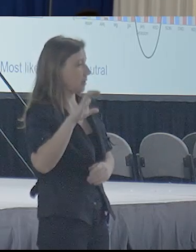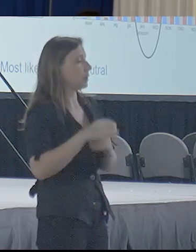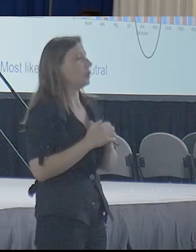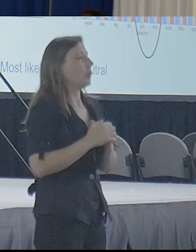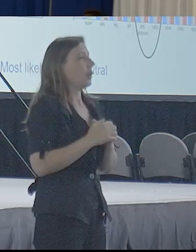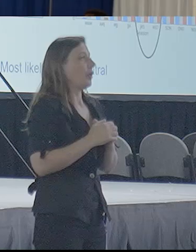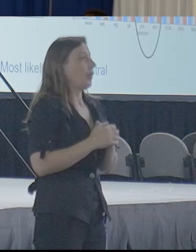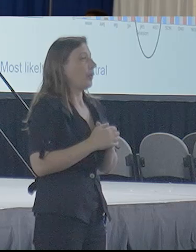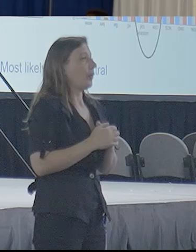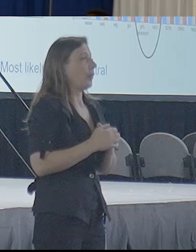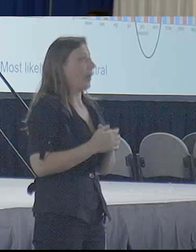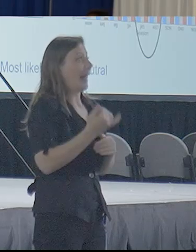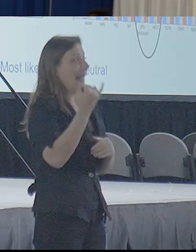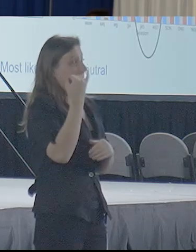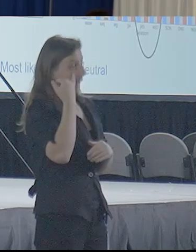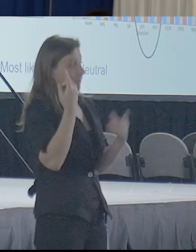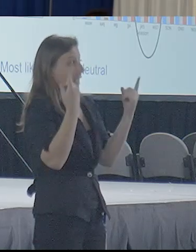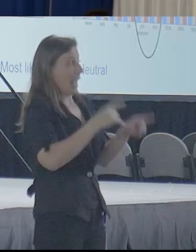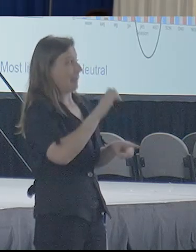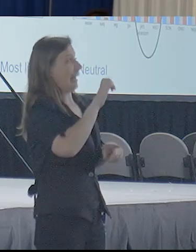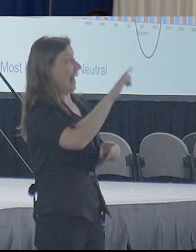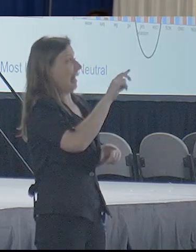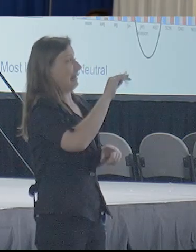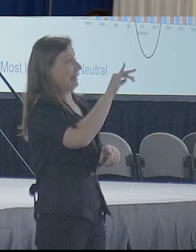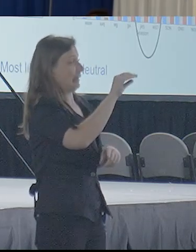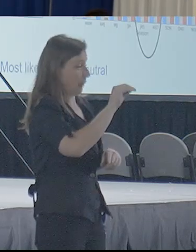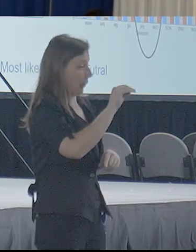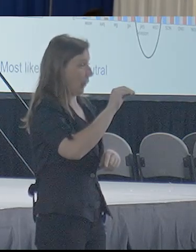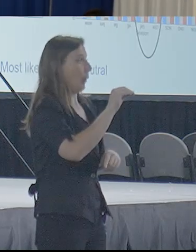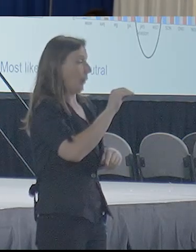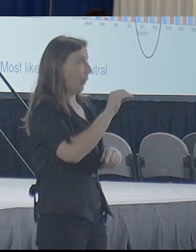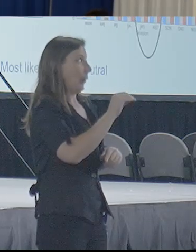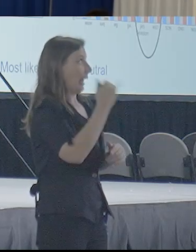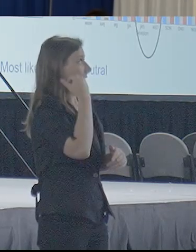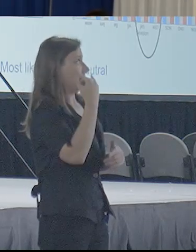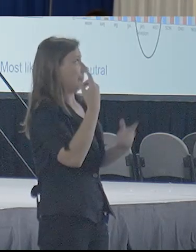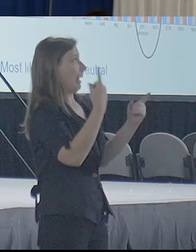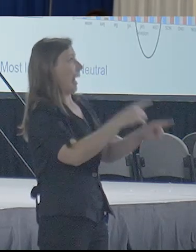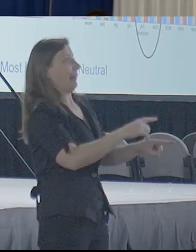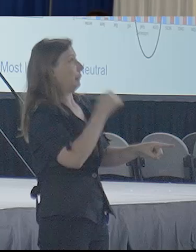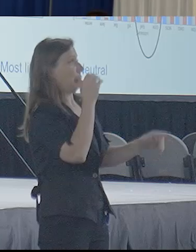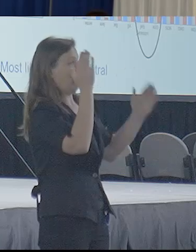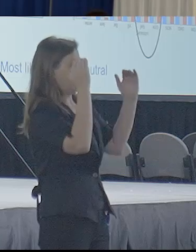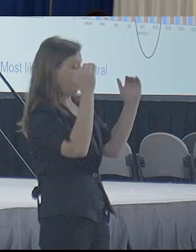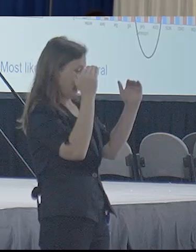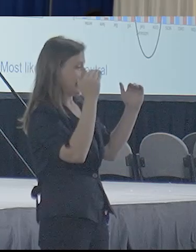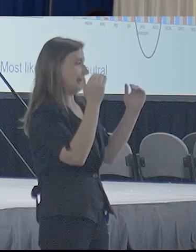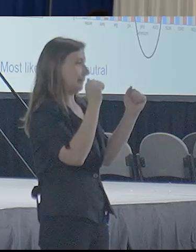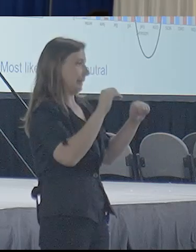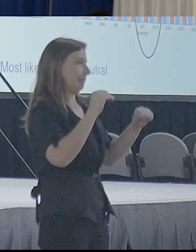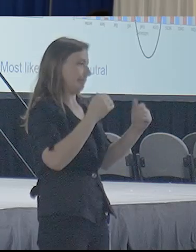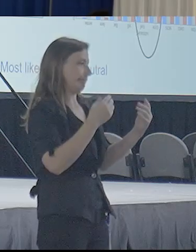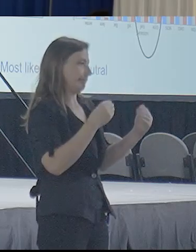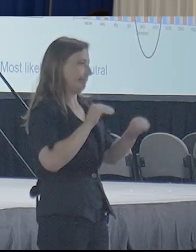if we got an unexpected El Nino to develop, which produces more wind shear across the tropics, but that threat looks low. It